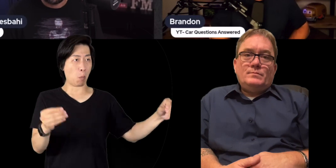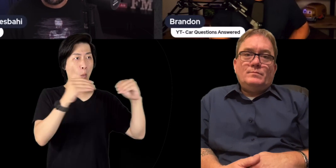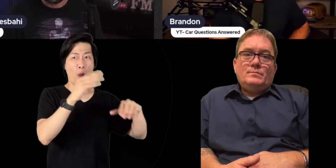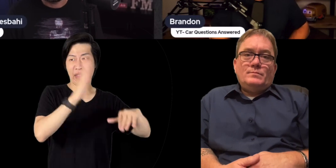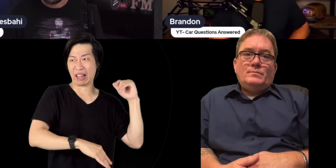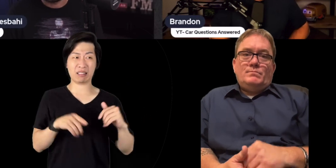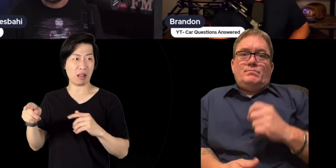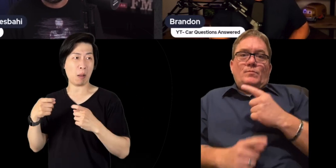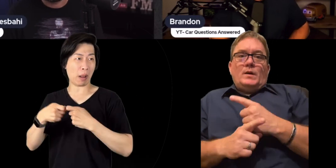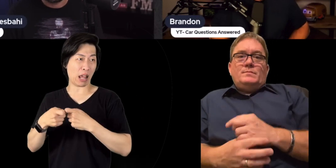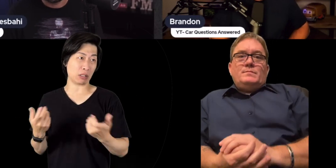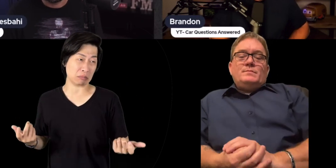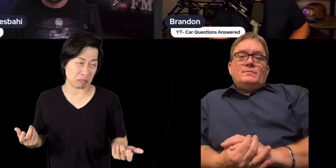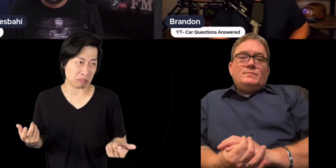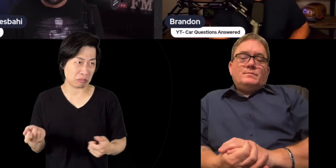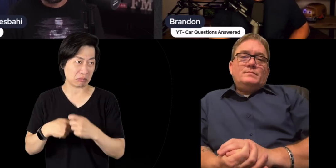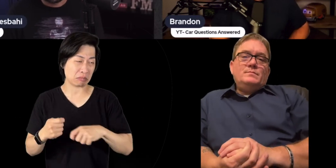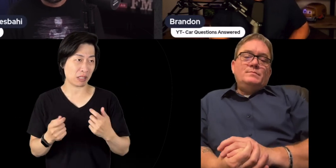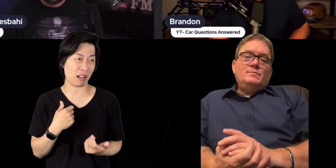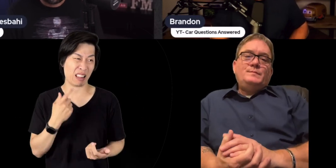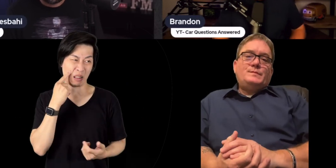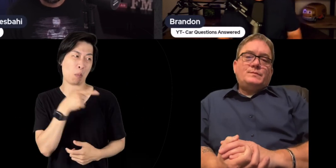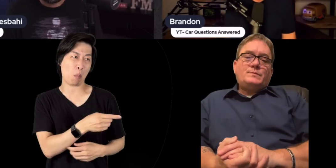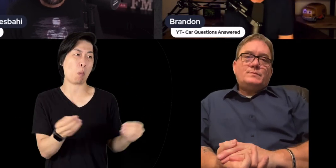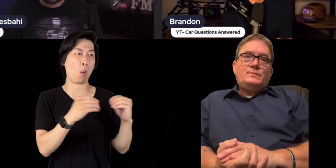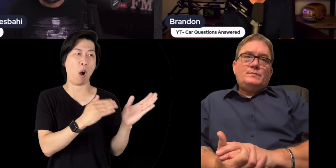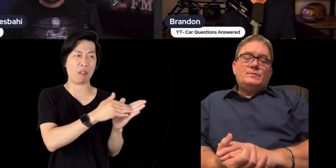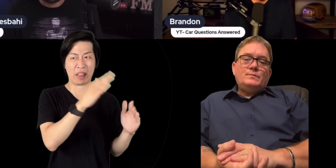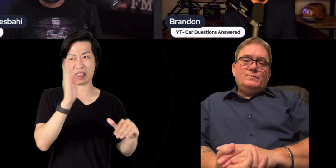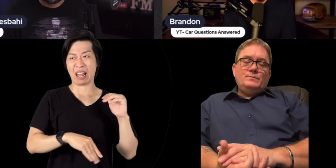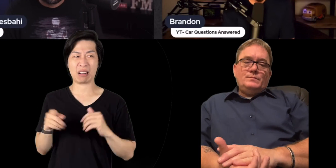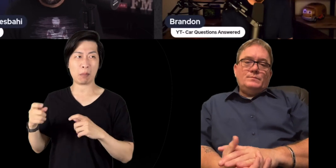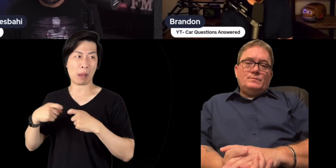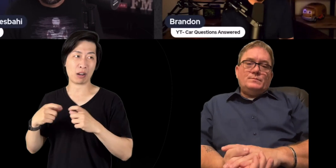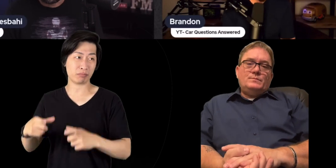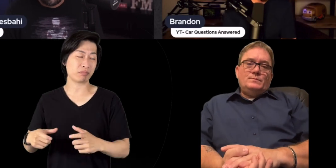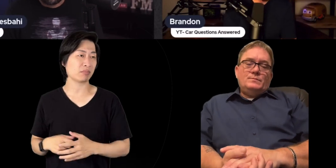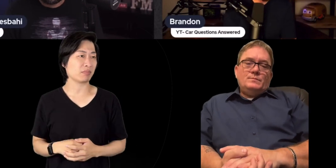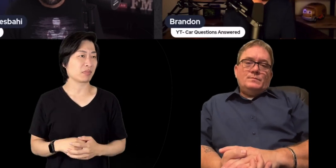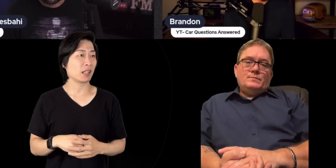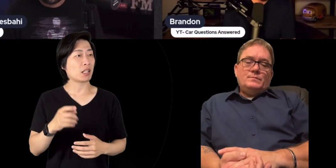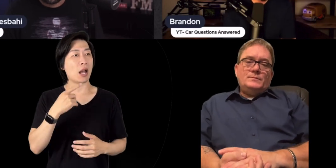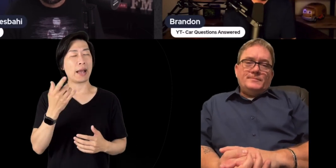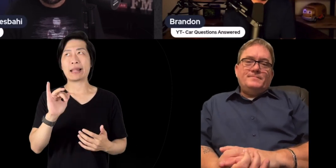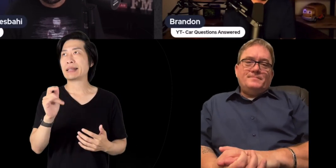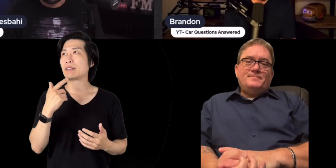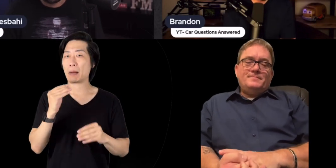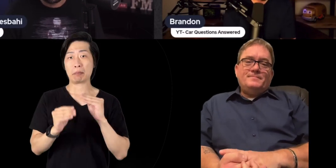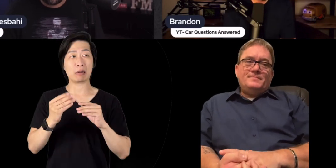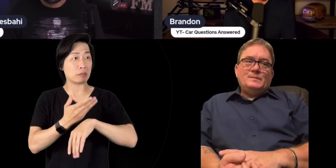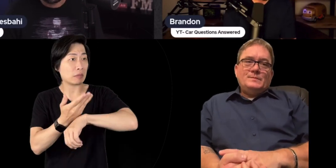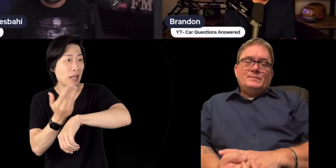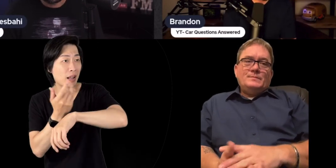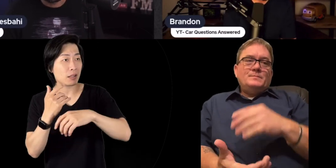engine. I think those happen a lot less frequently. So the usual maintenance stuff will. I mean, if I use my cars as an example,